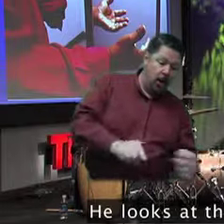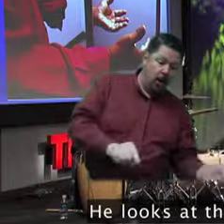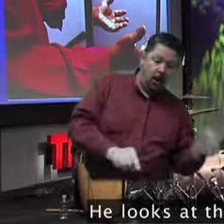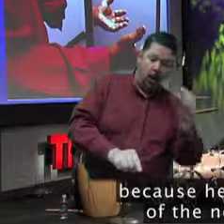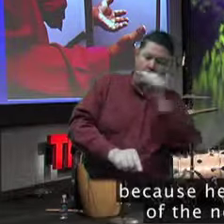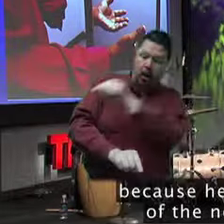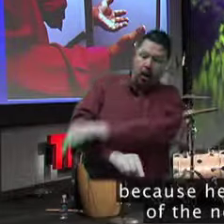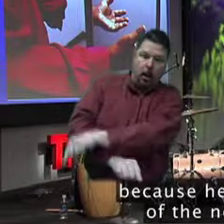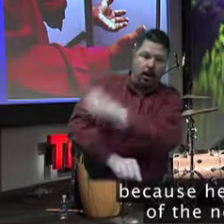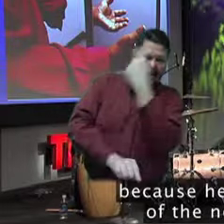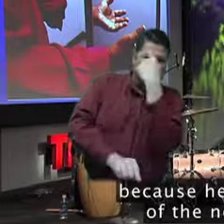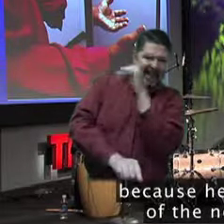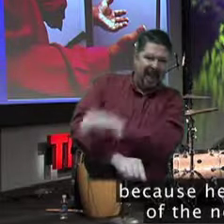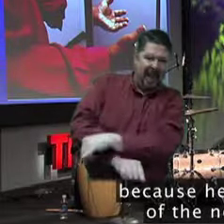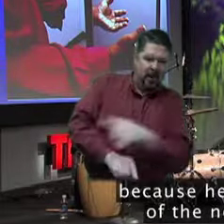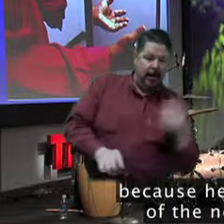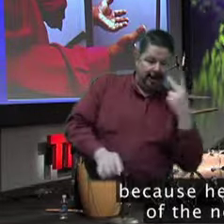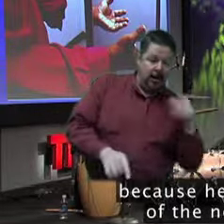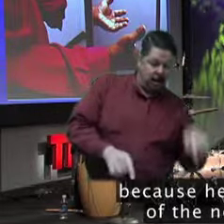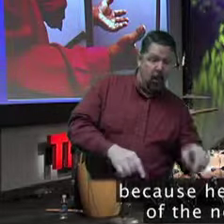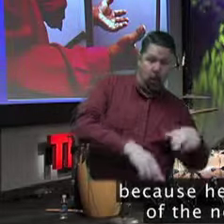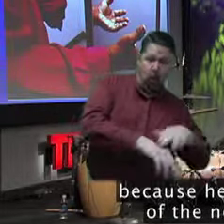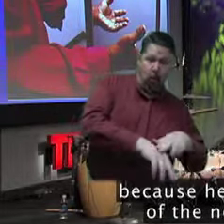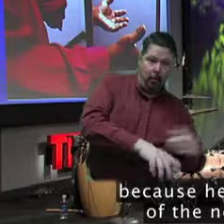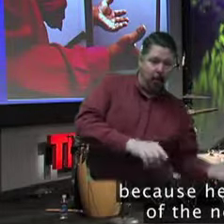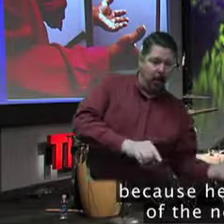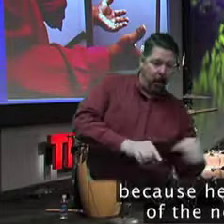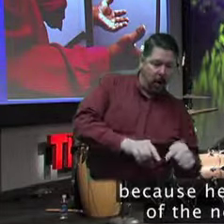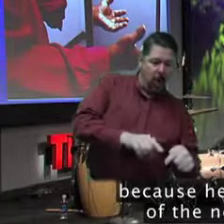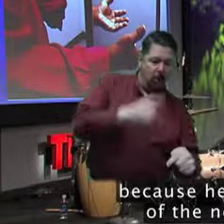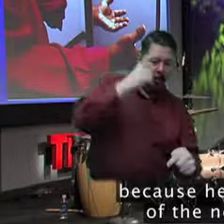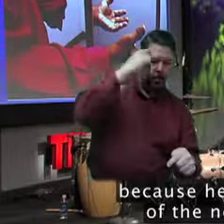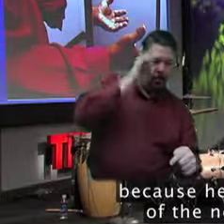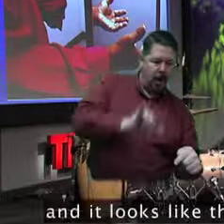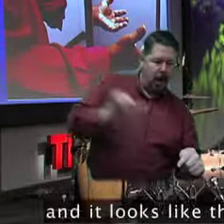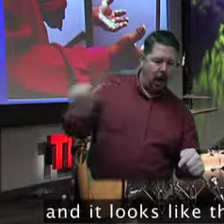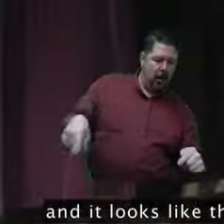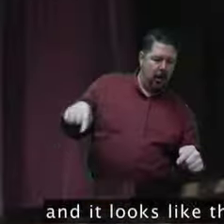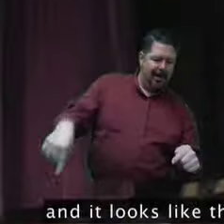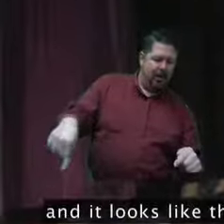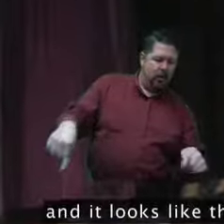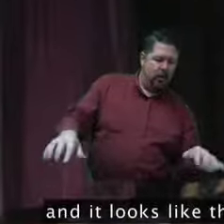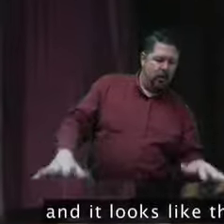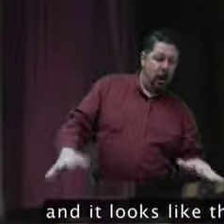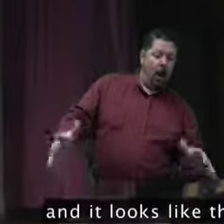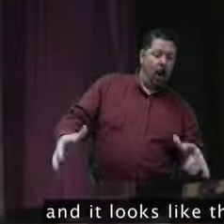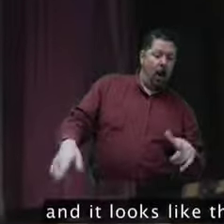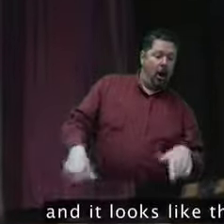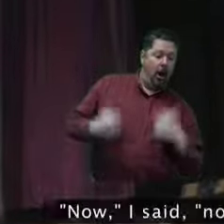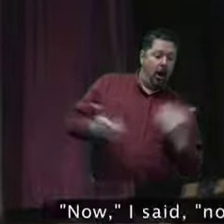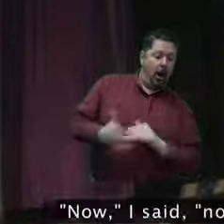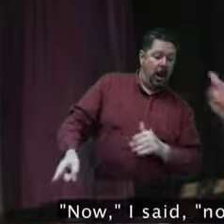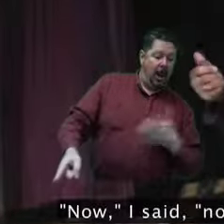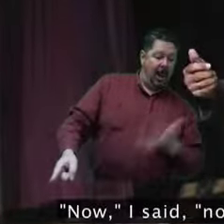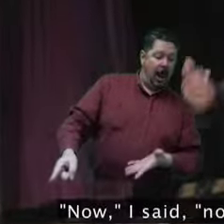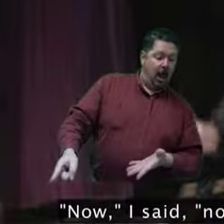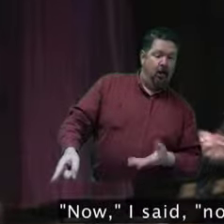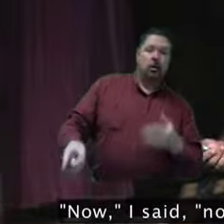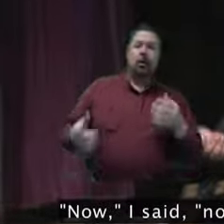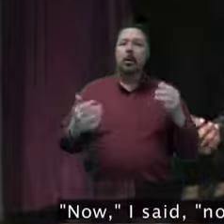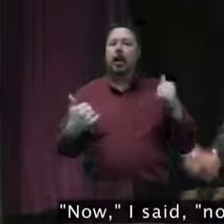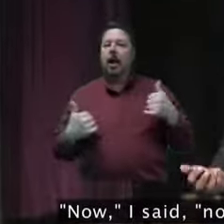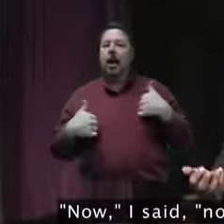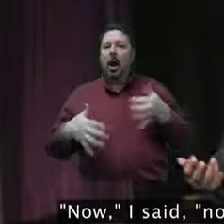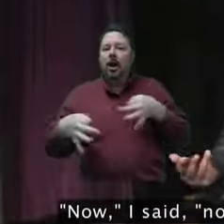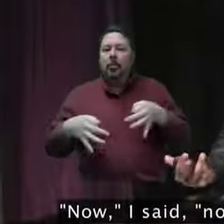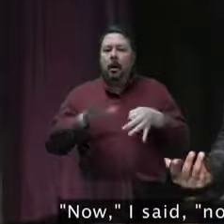phantom being resurrected, because he's looking at the reflection of the normal arm in the mirror, and it looks like this phantom has been resurrected. Now